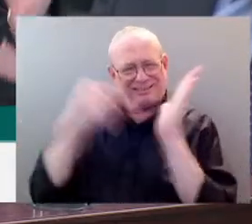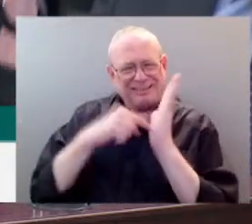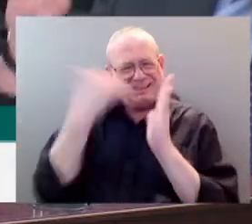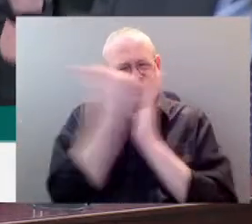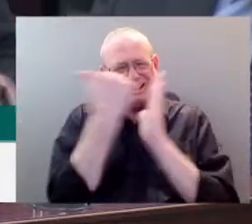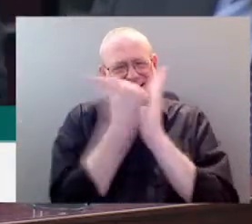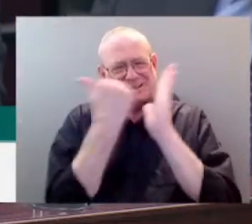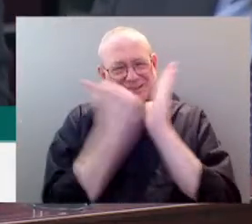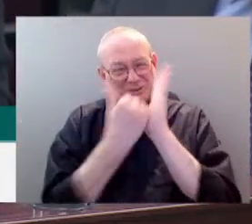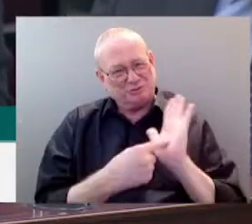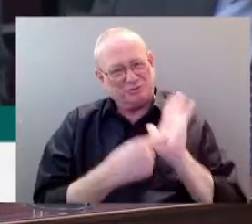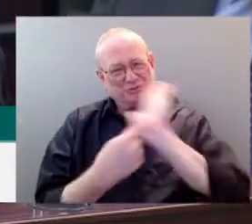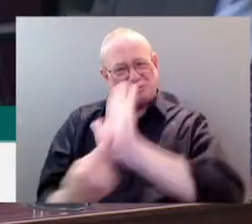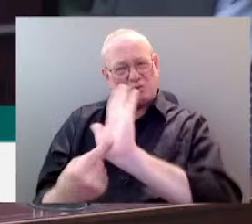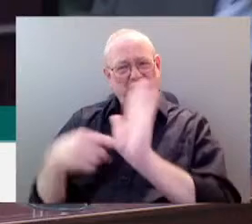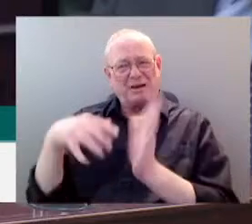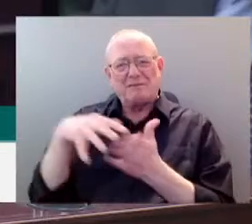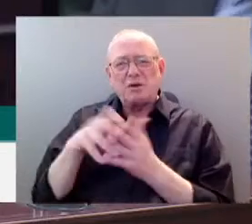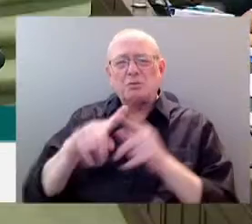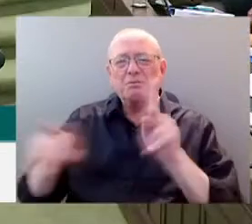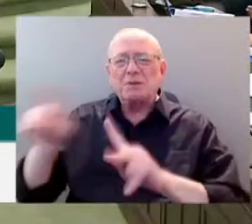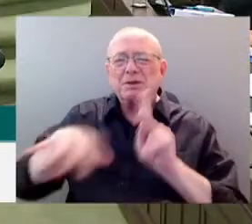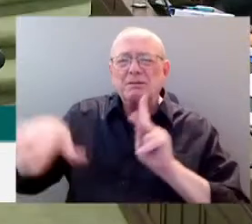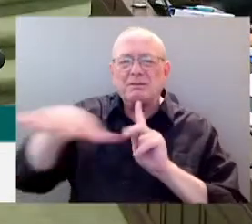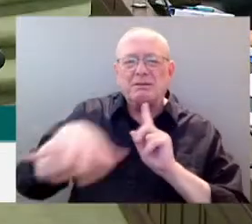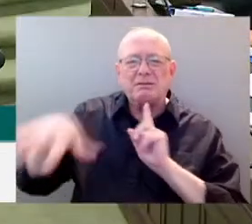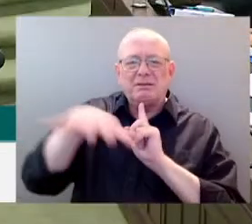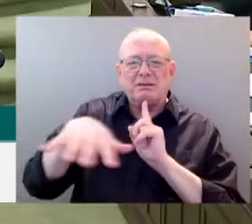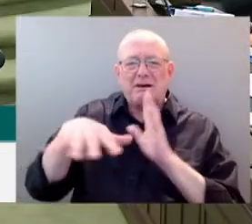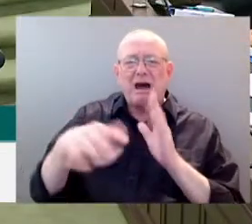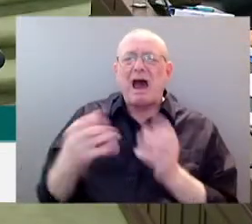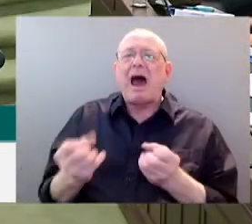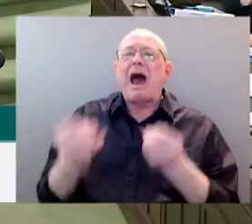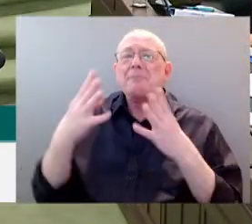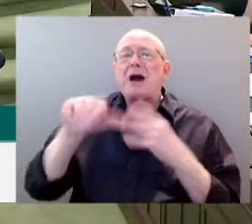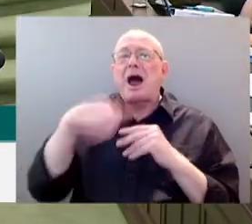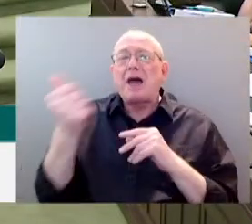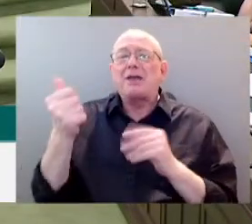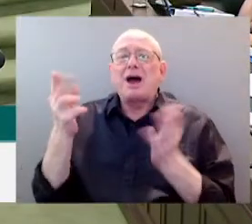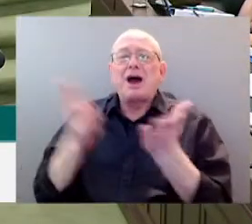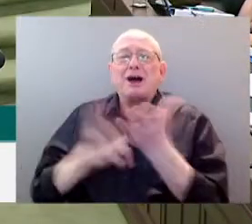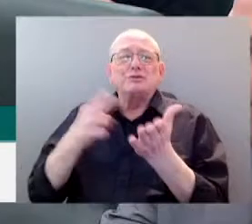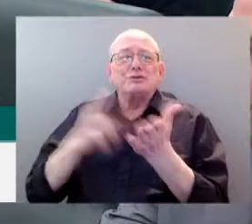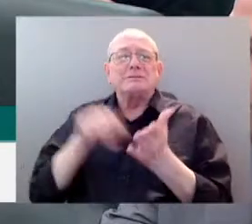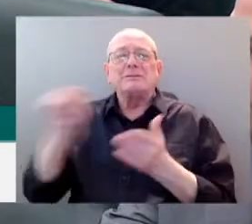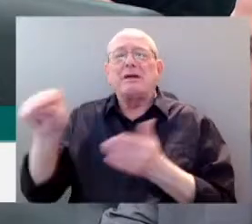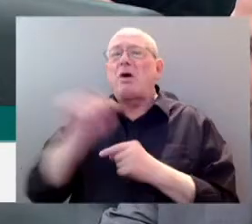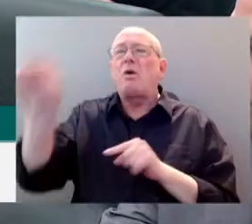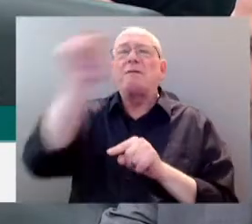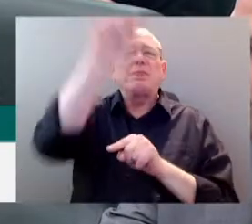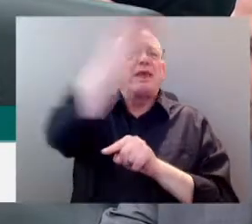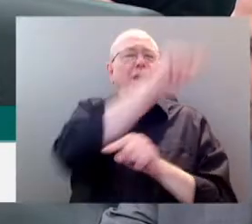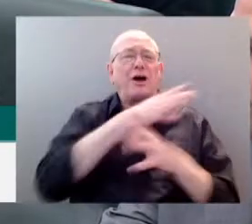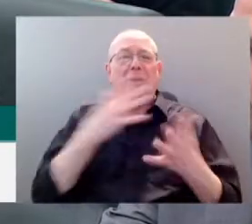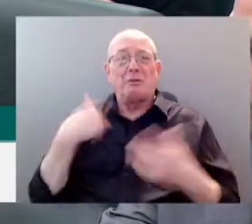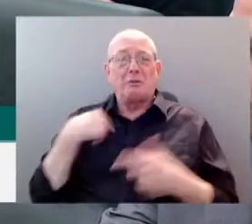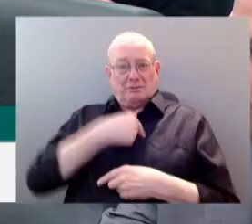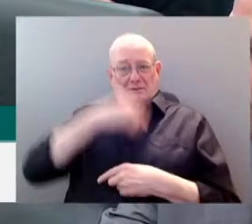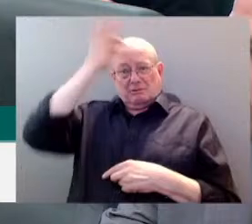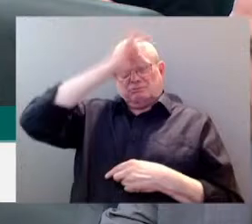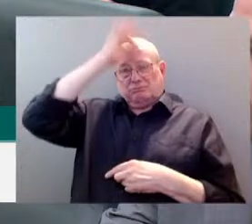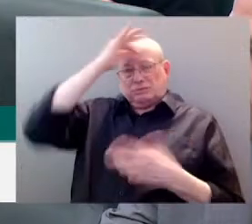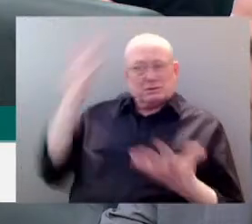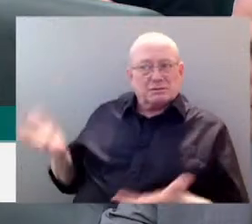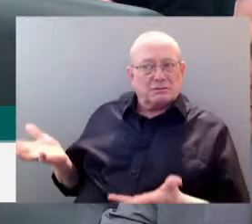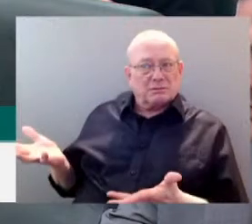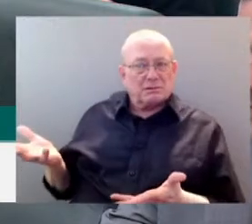how many more contracts like this are out there yes yes The Honorable the premier has the call thank you Mr Speaker that is exactly the